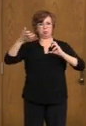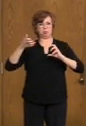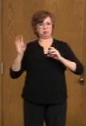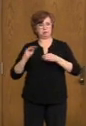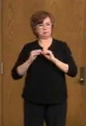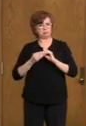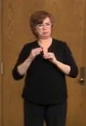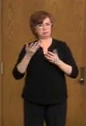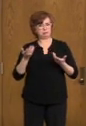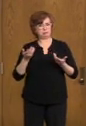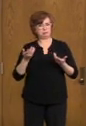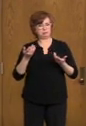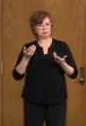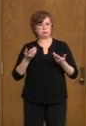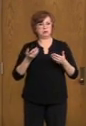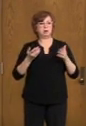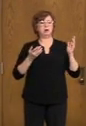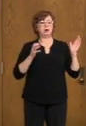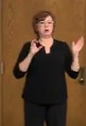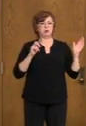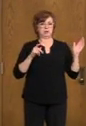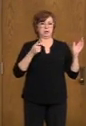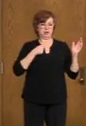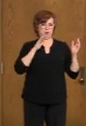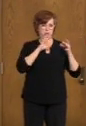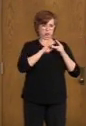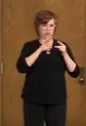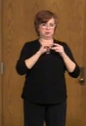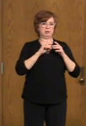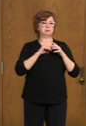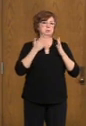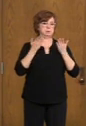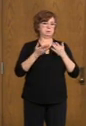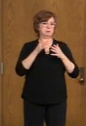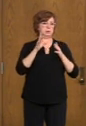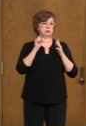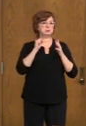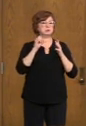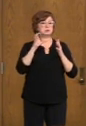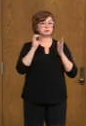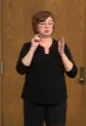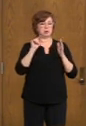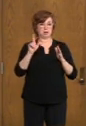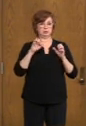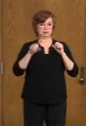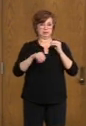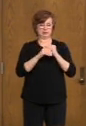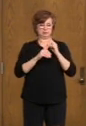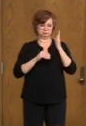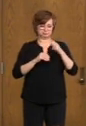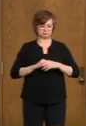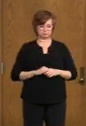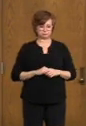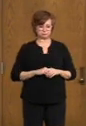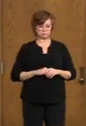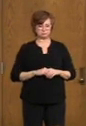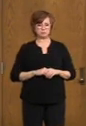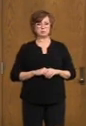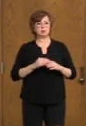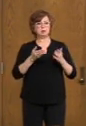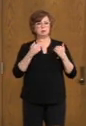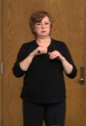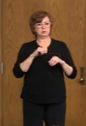Yeah. So I'll make a few comments, and then Mr. Scott Livingston will need to add to that. But there's a few things there. One is that we knew that we were